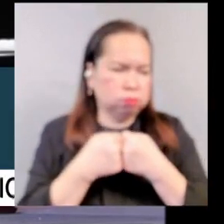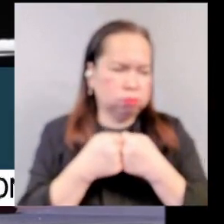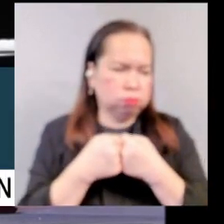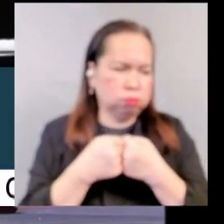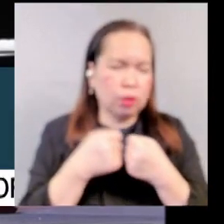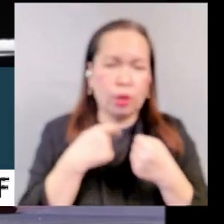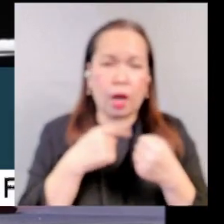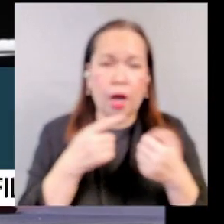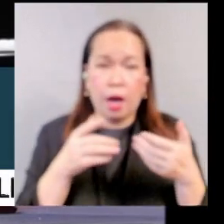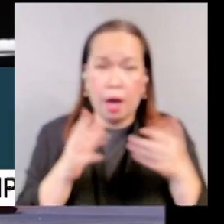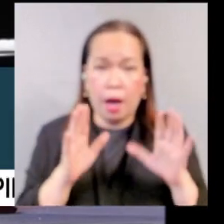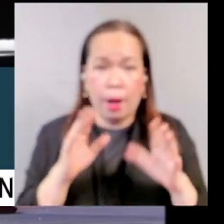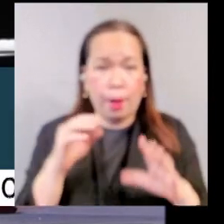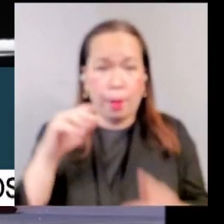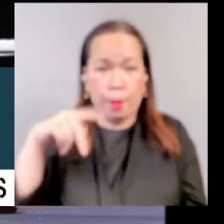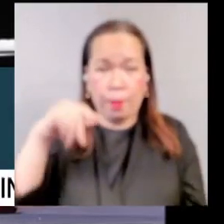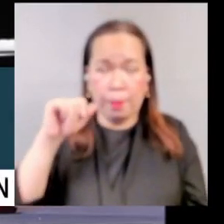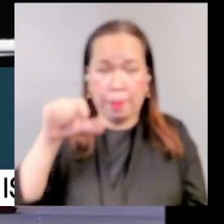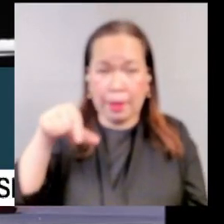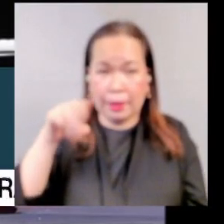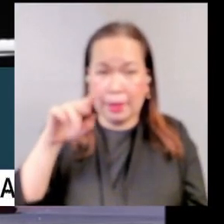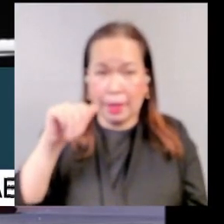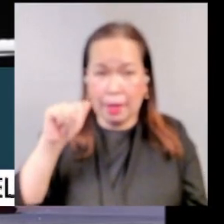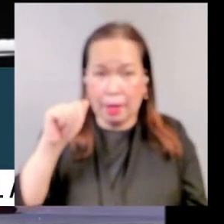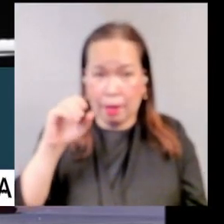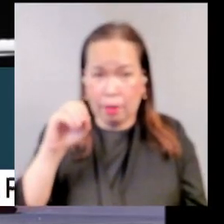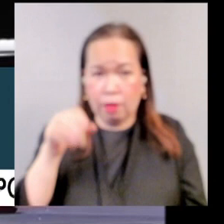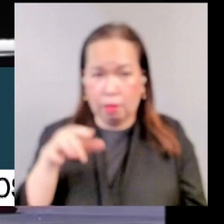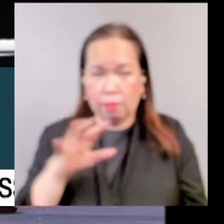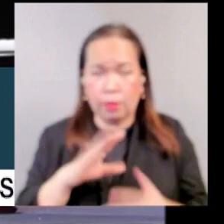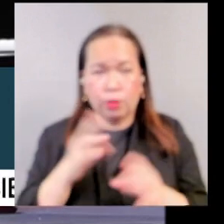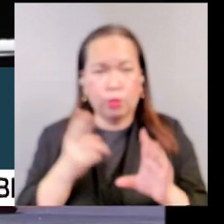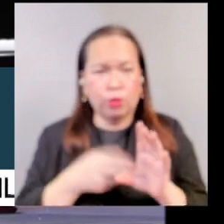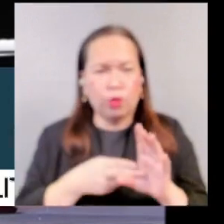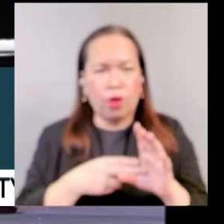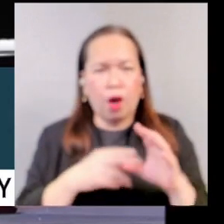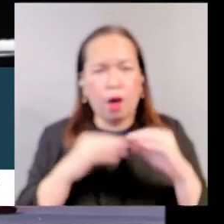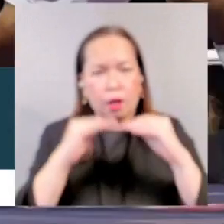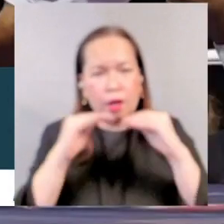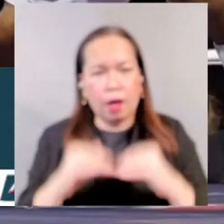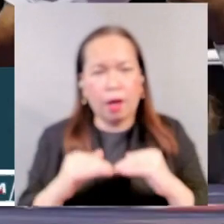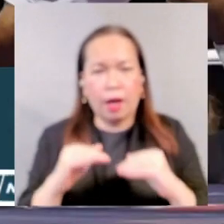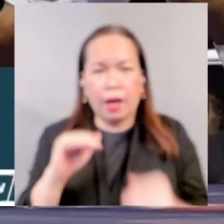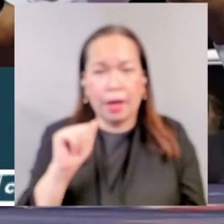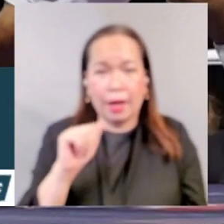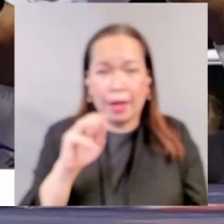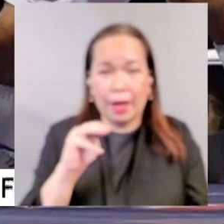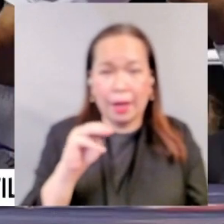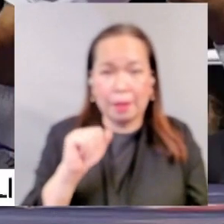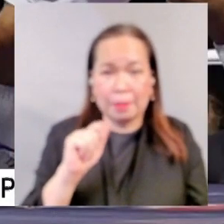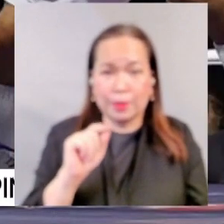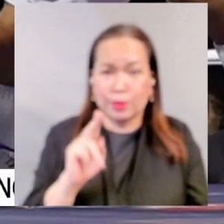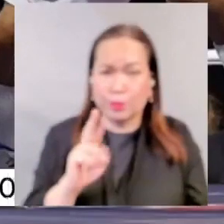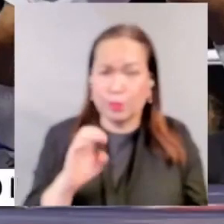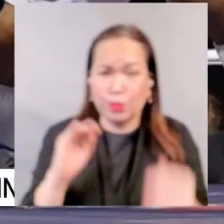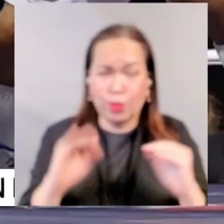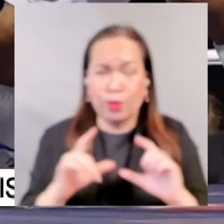Pacquiao to compete as an amateur in the 2024 Paris Olympic Games. For more on this story, head on over to